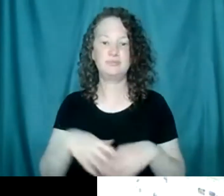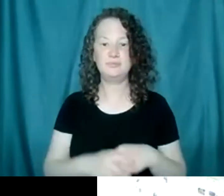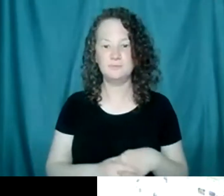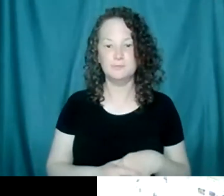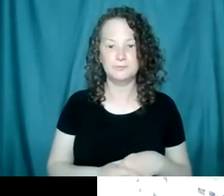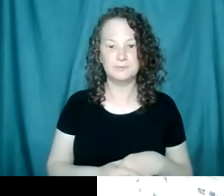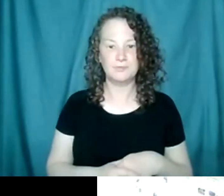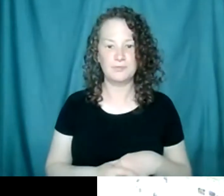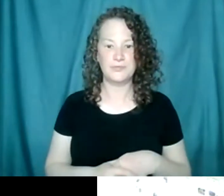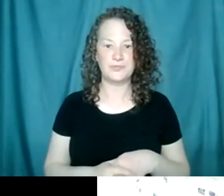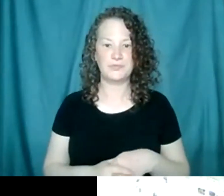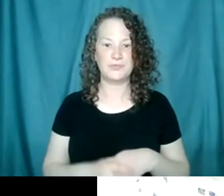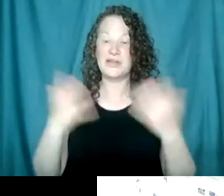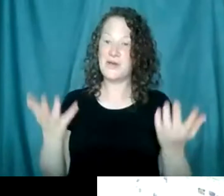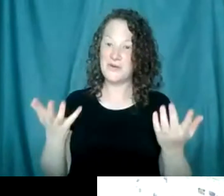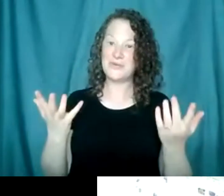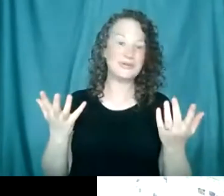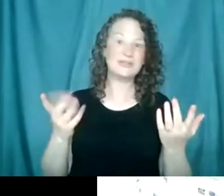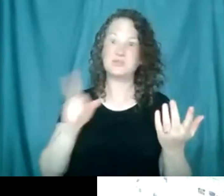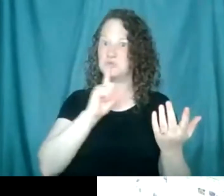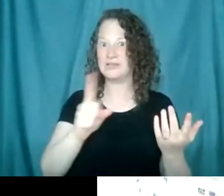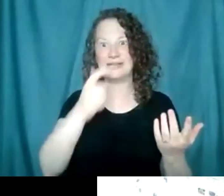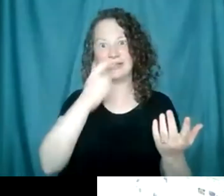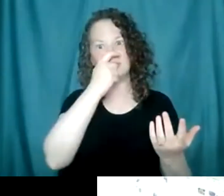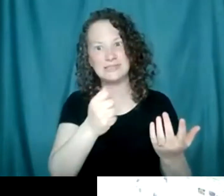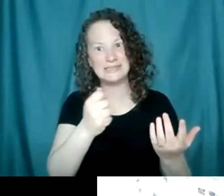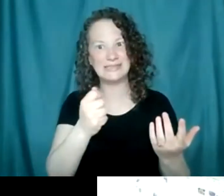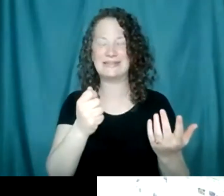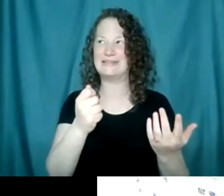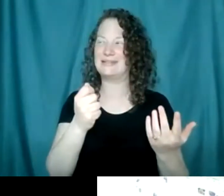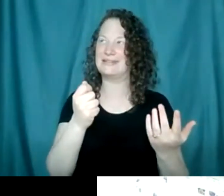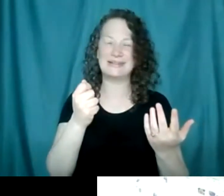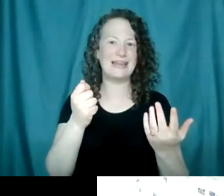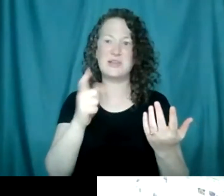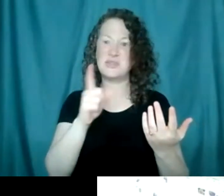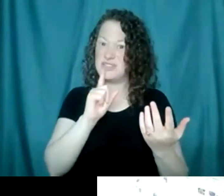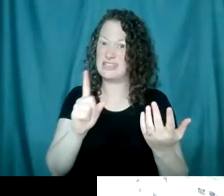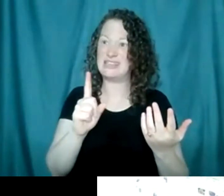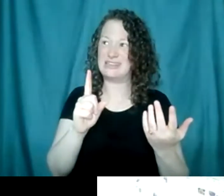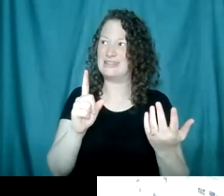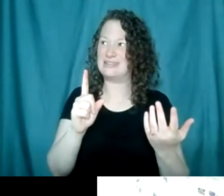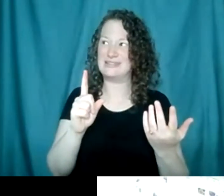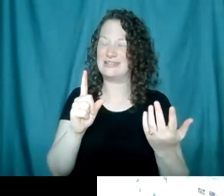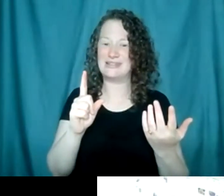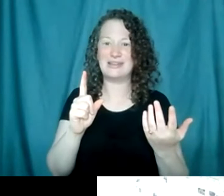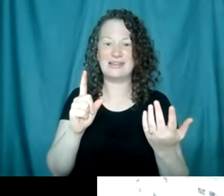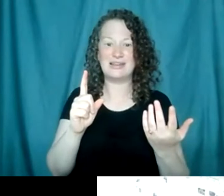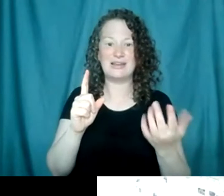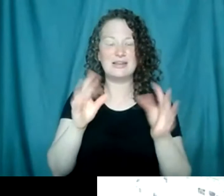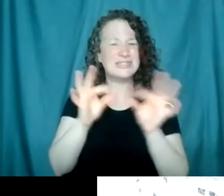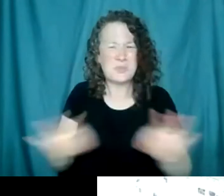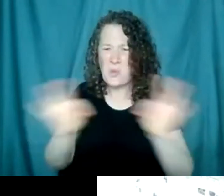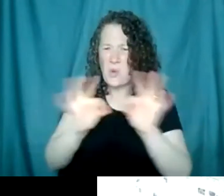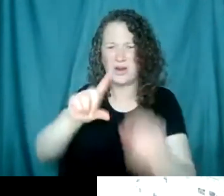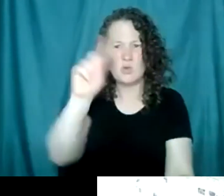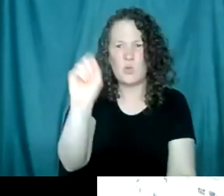that. So it's very interesting, and it's a very important question that needs to